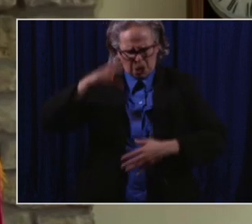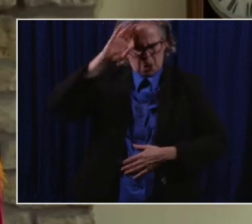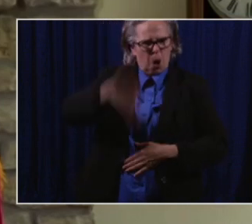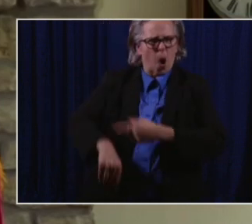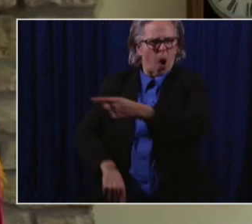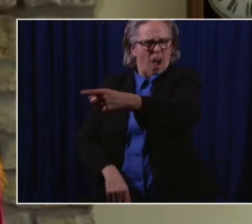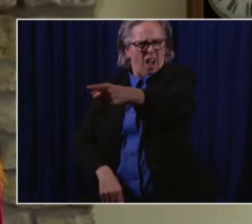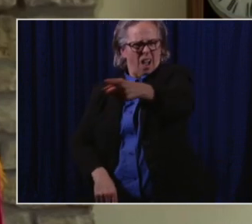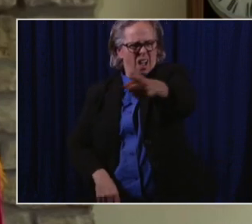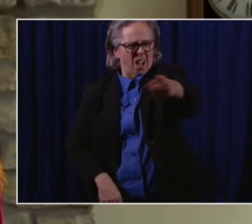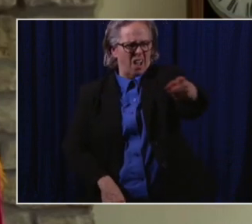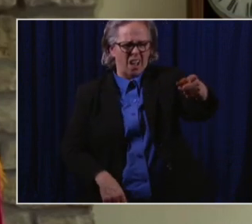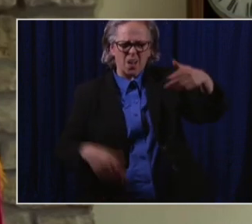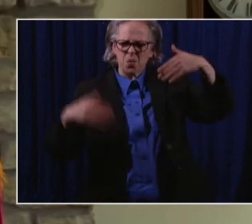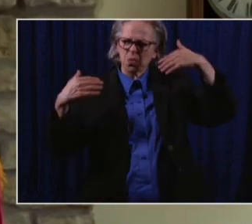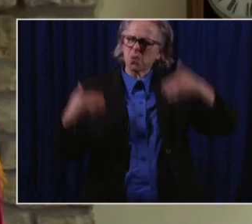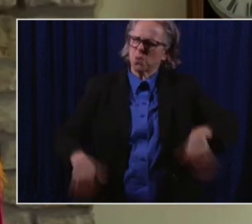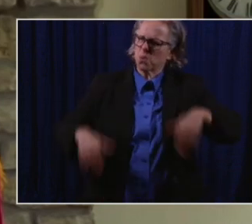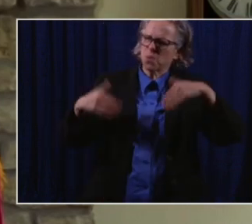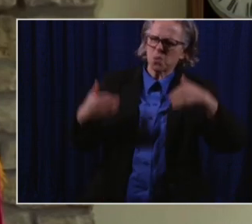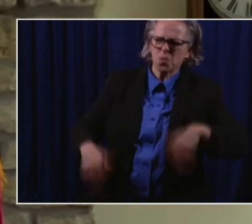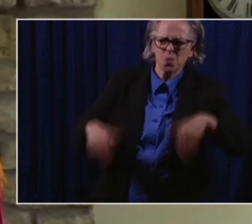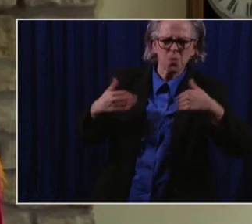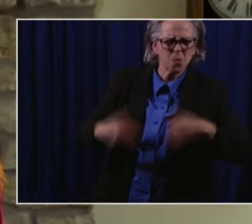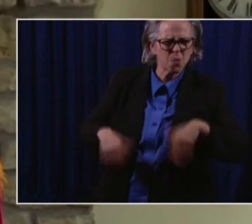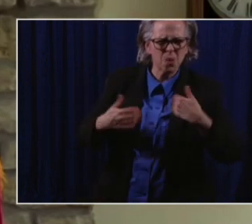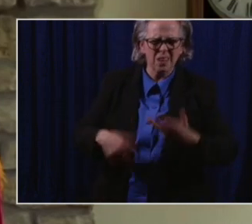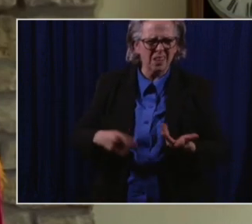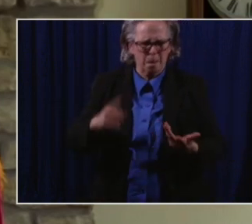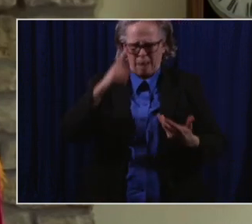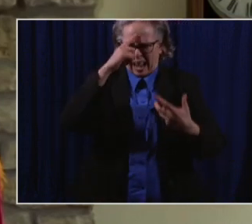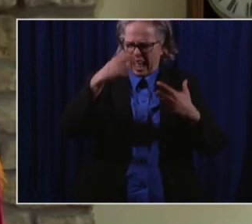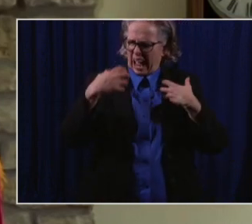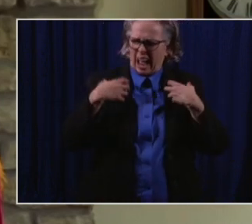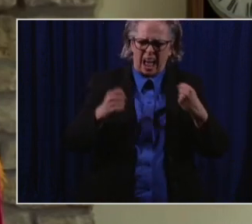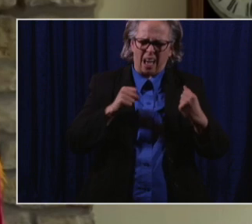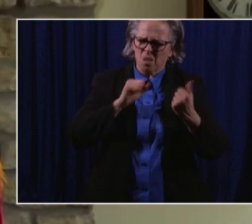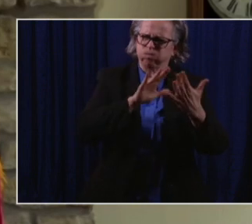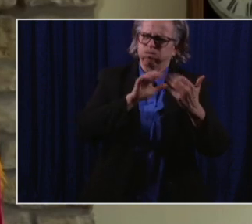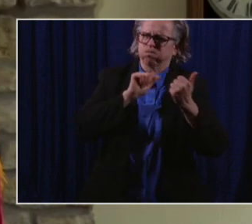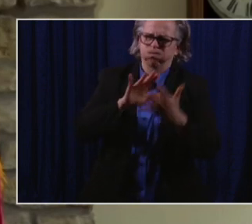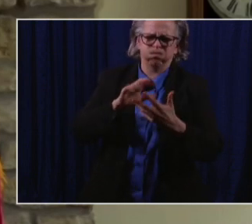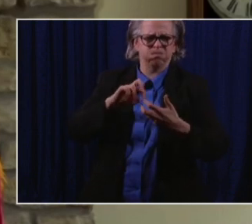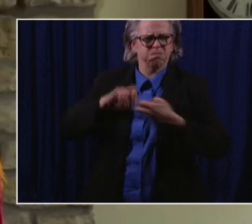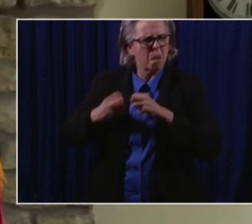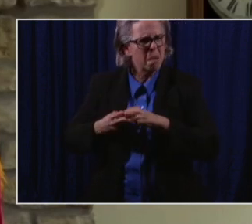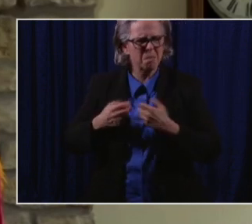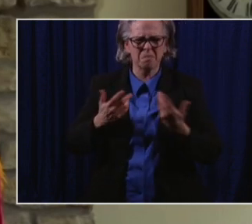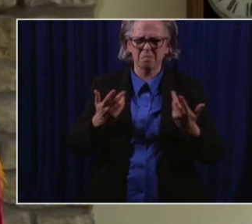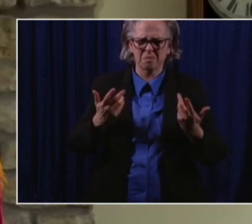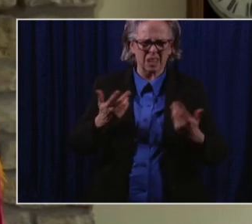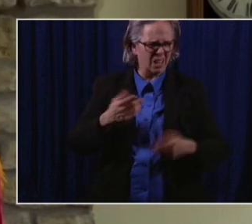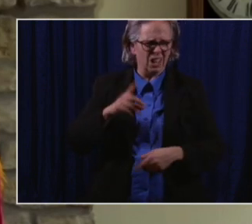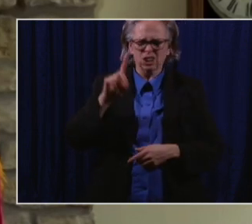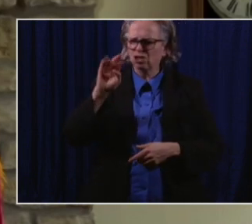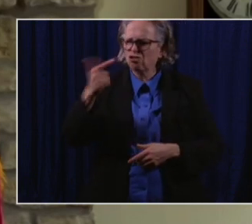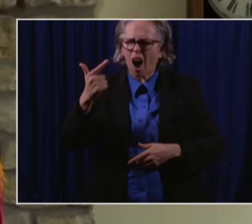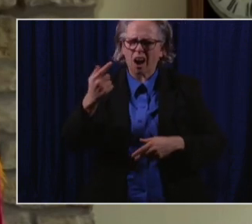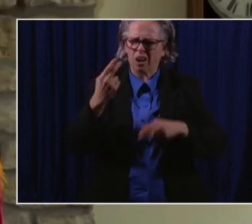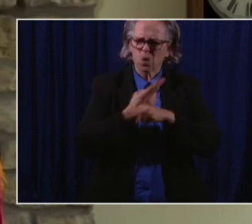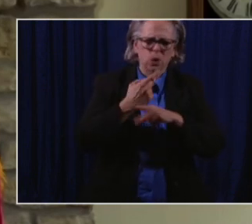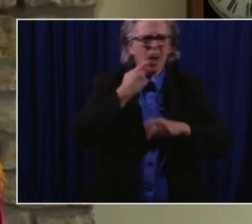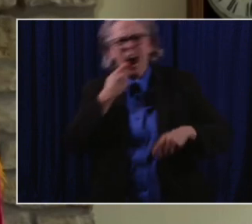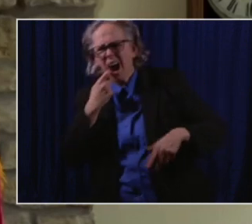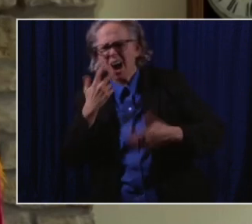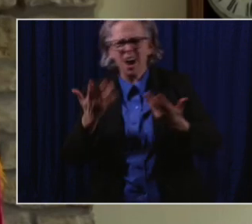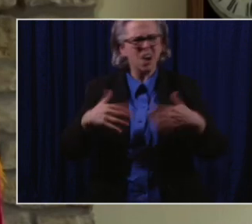we're seeing an increase in mental health problems. We're seeing an increase in drug use, drug